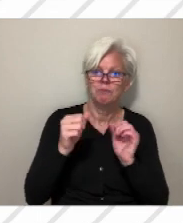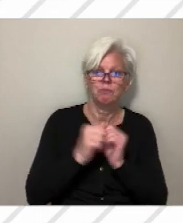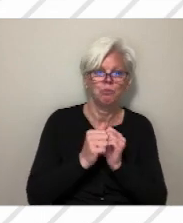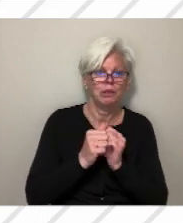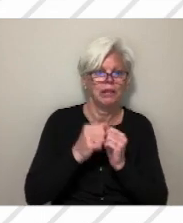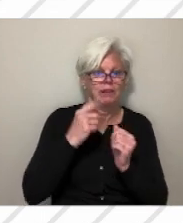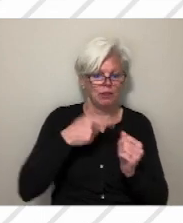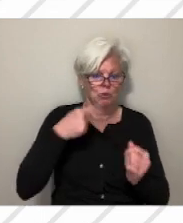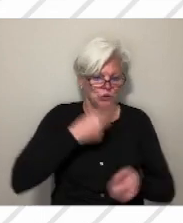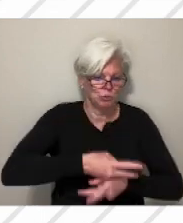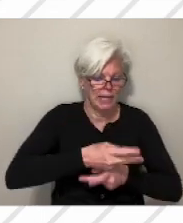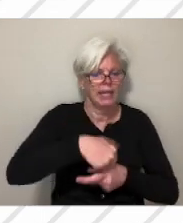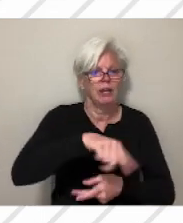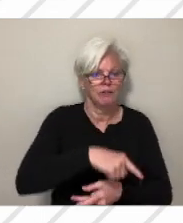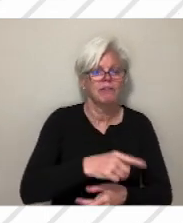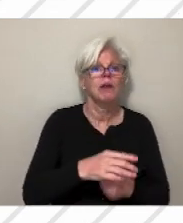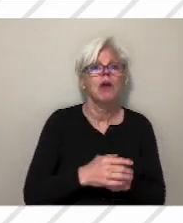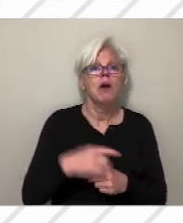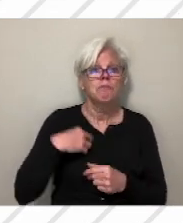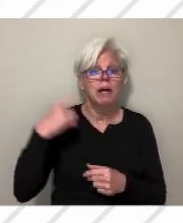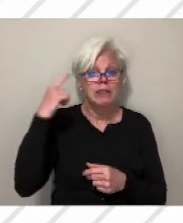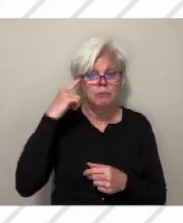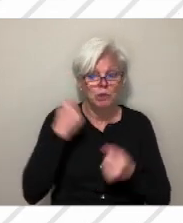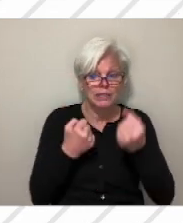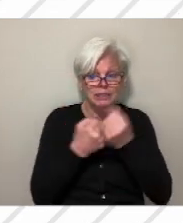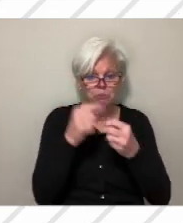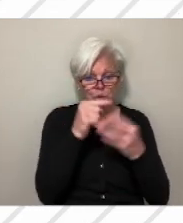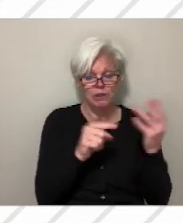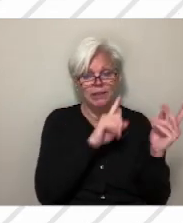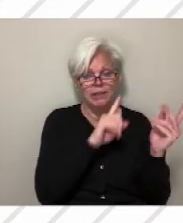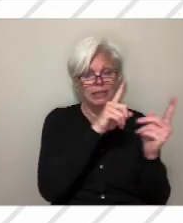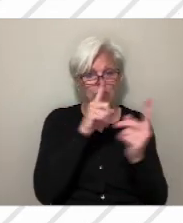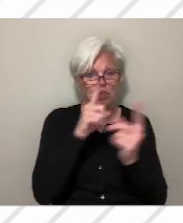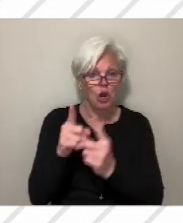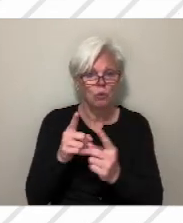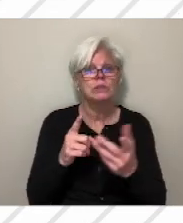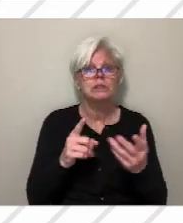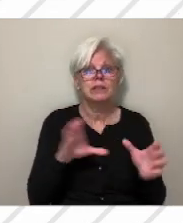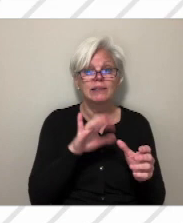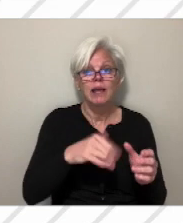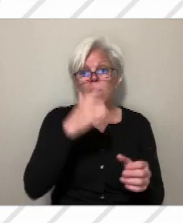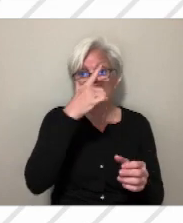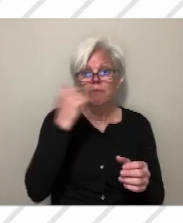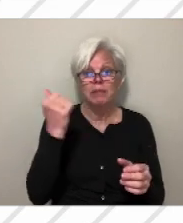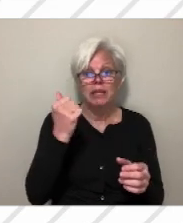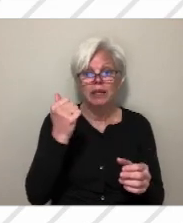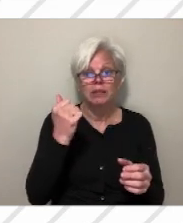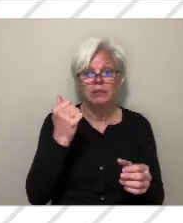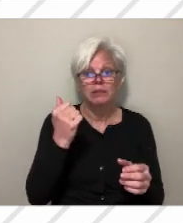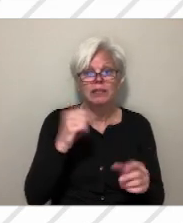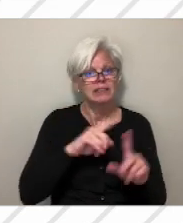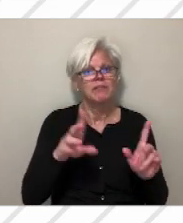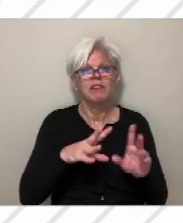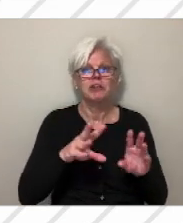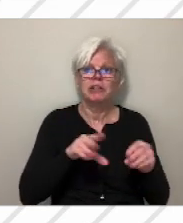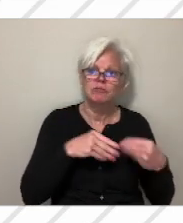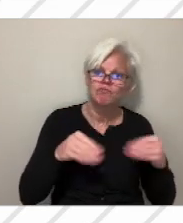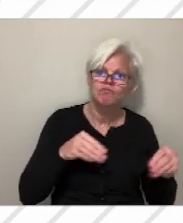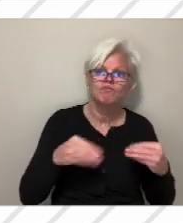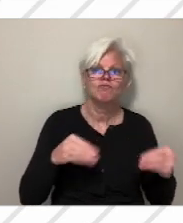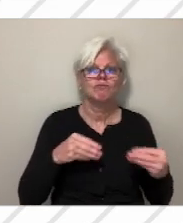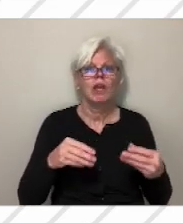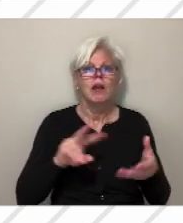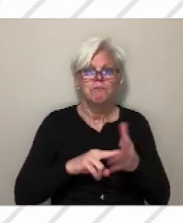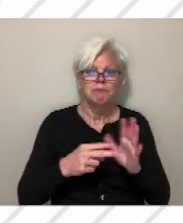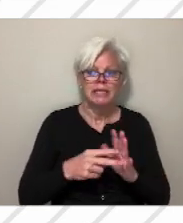the brain that supports all of these goals does so because it is highly plastic. That means that the brain is receptive